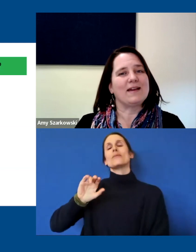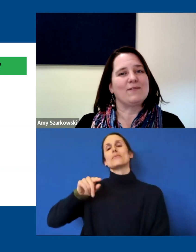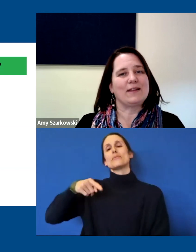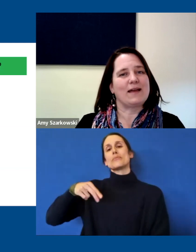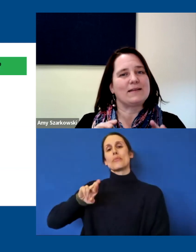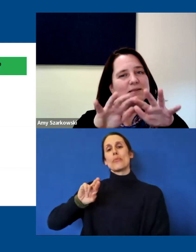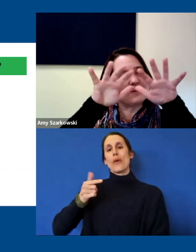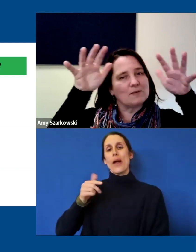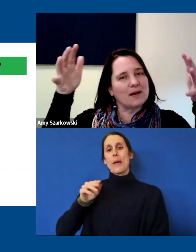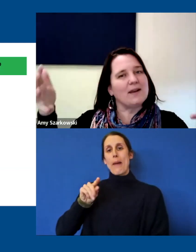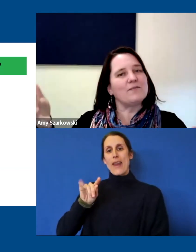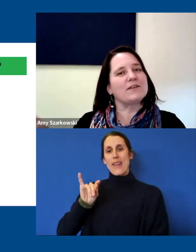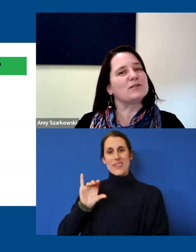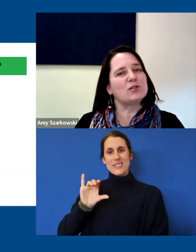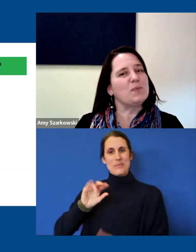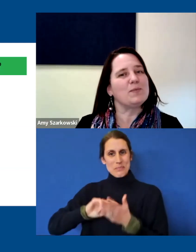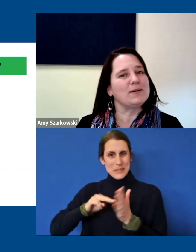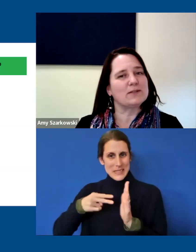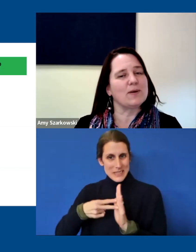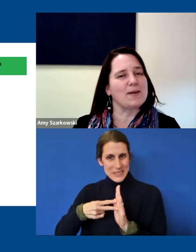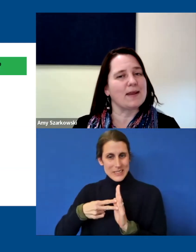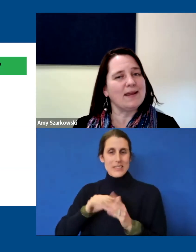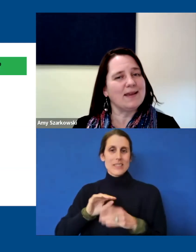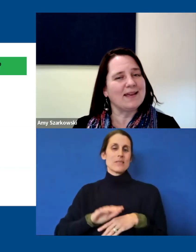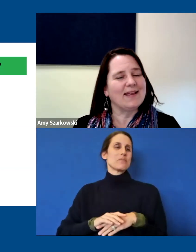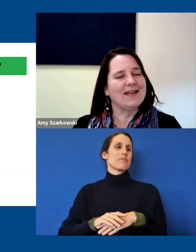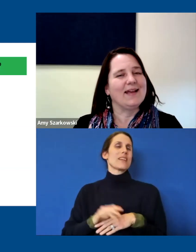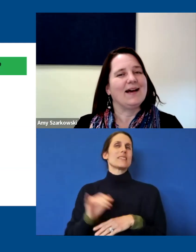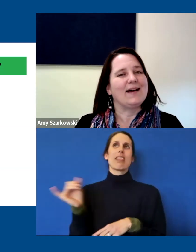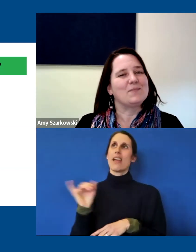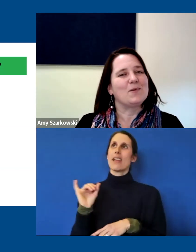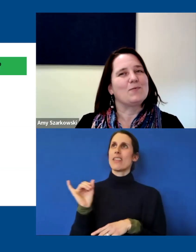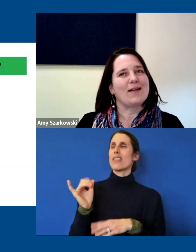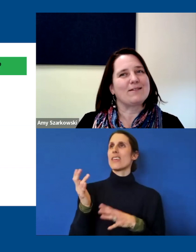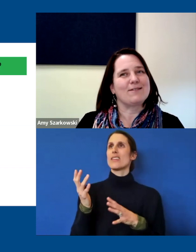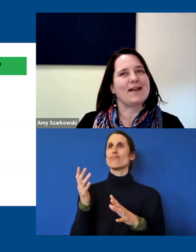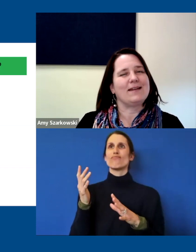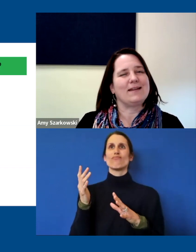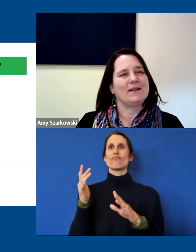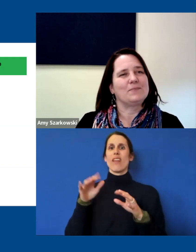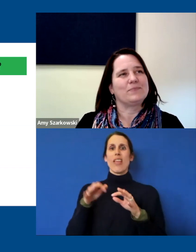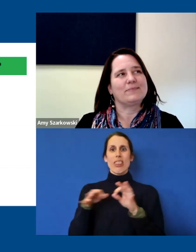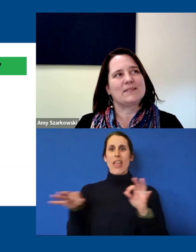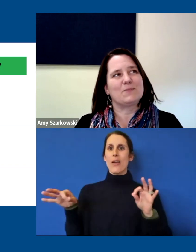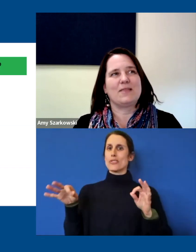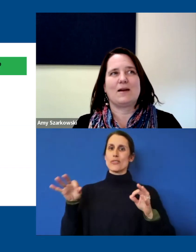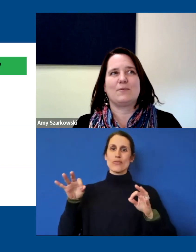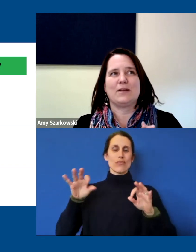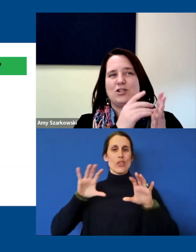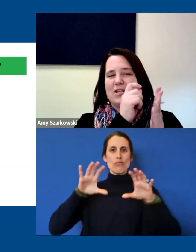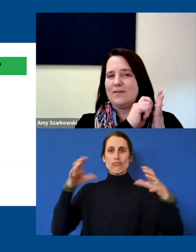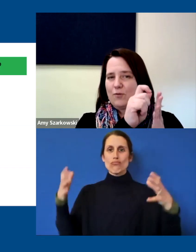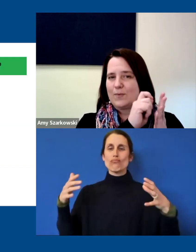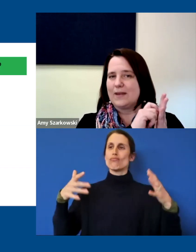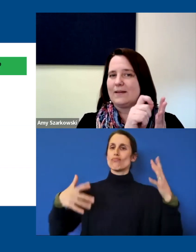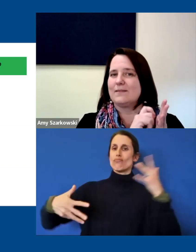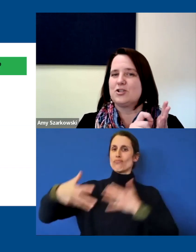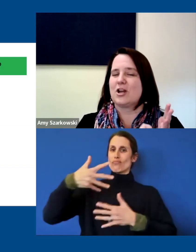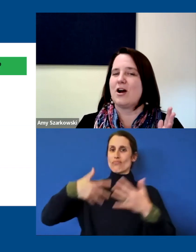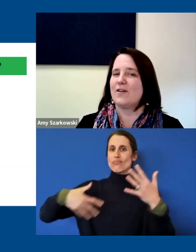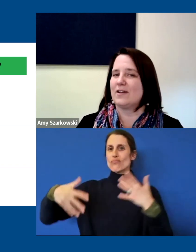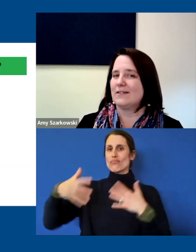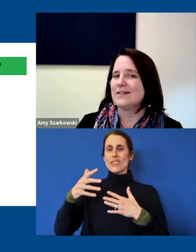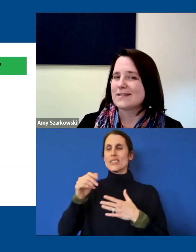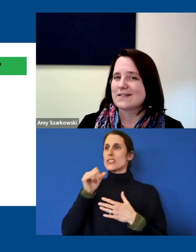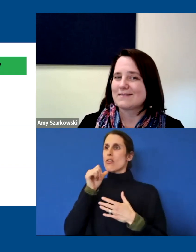why we think of it as kind of the soup we swim in, rather than something that we achieve or we can